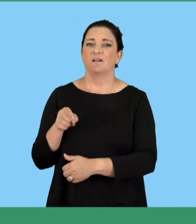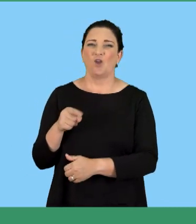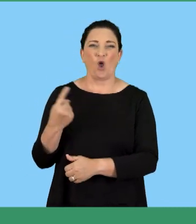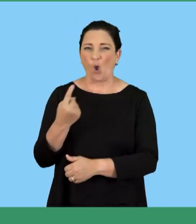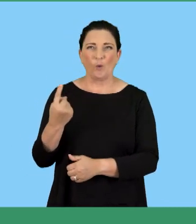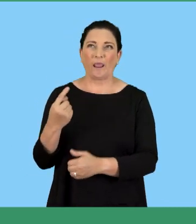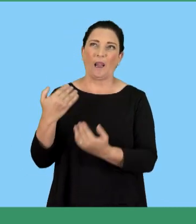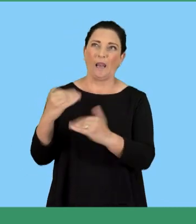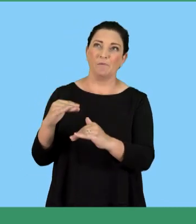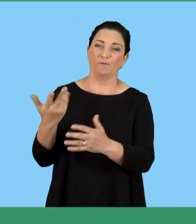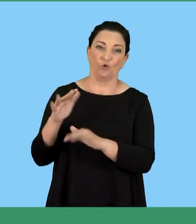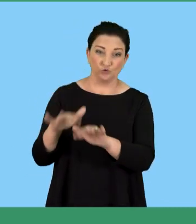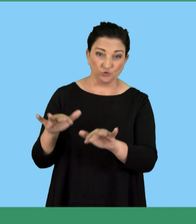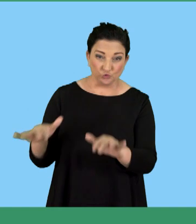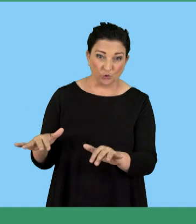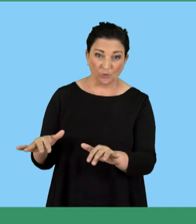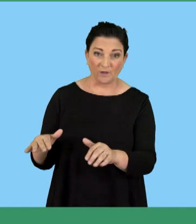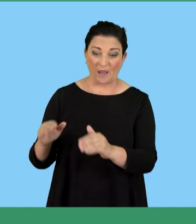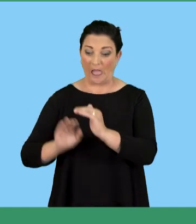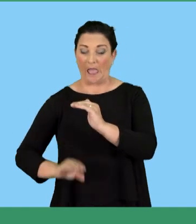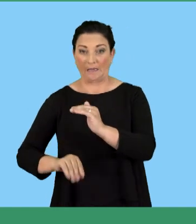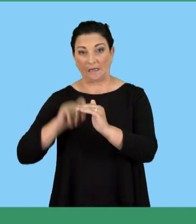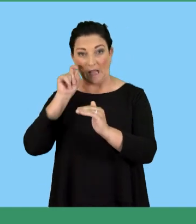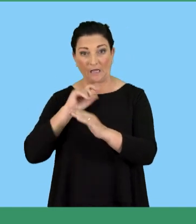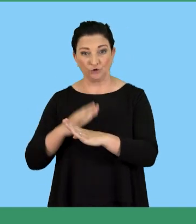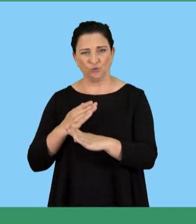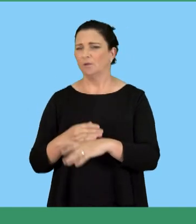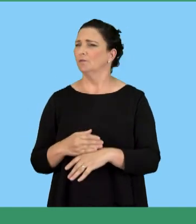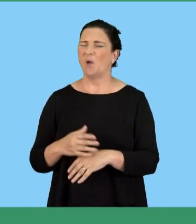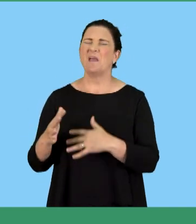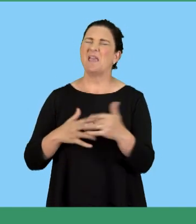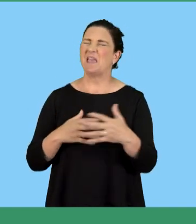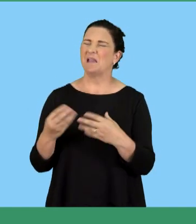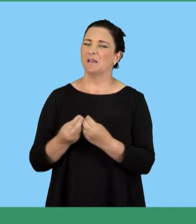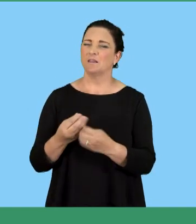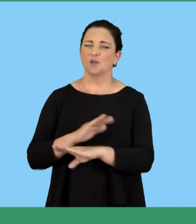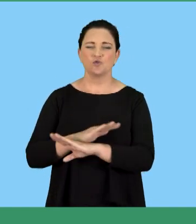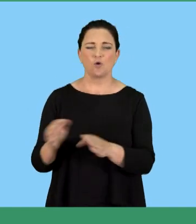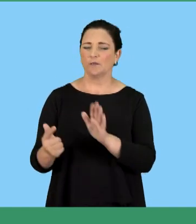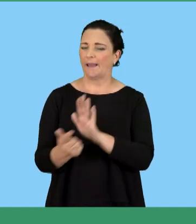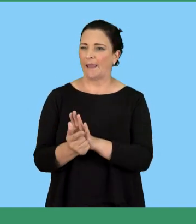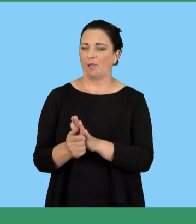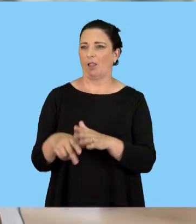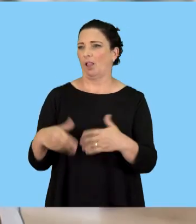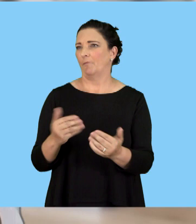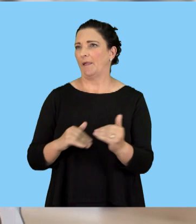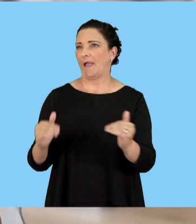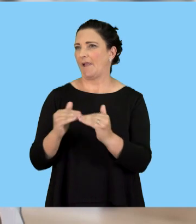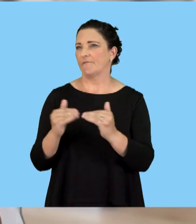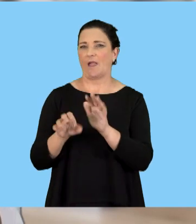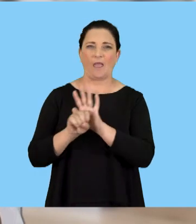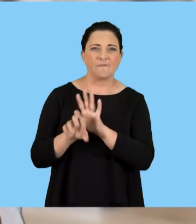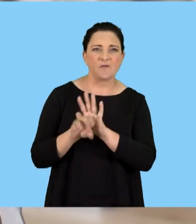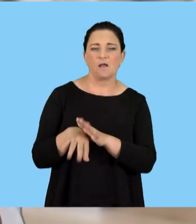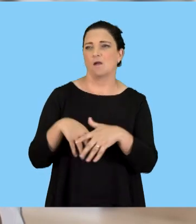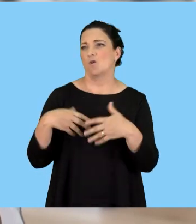only be limited to children under the legal age. So any illegal practice, such as maybe unfair